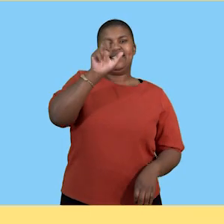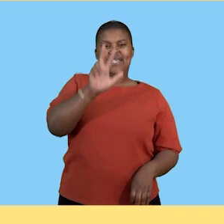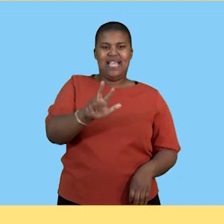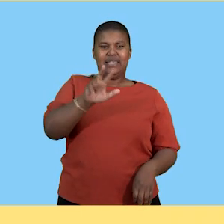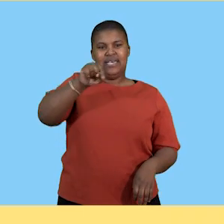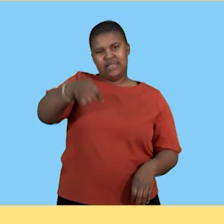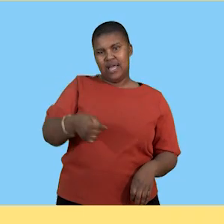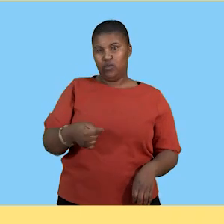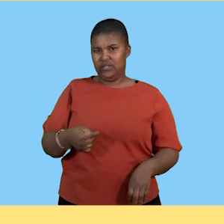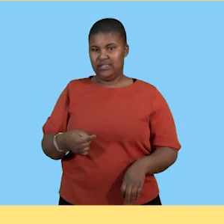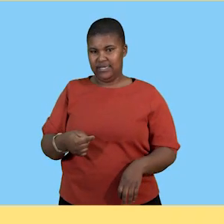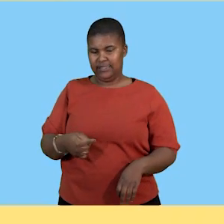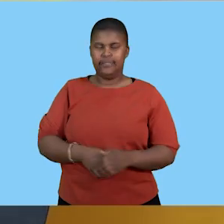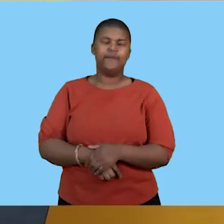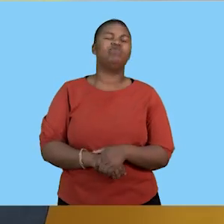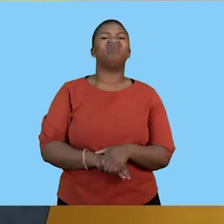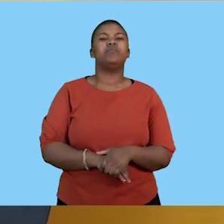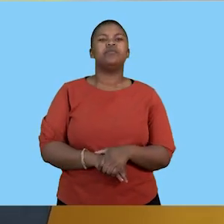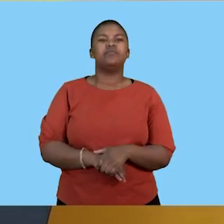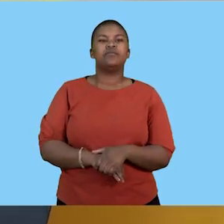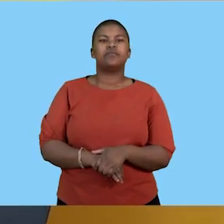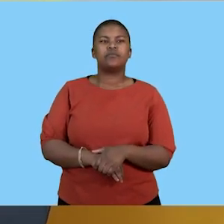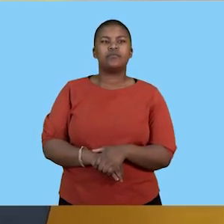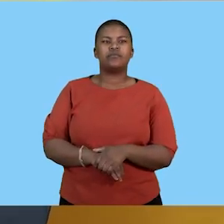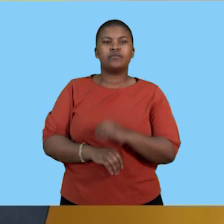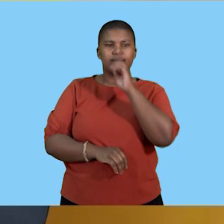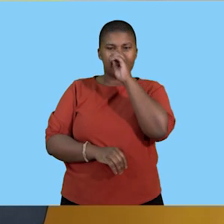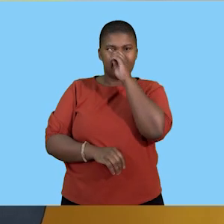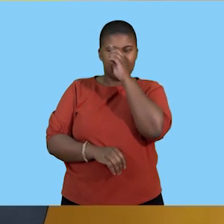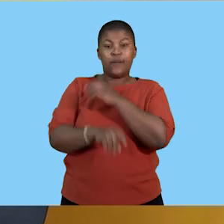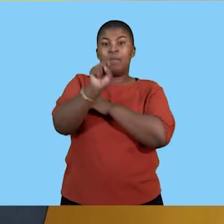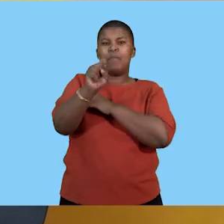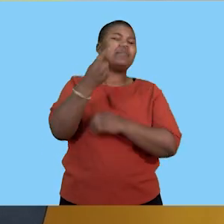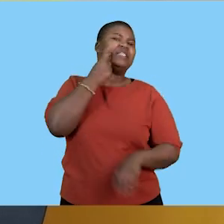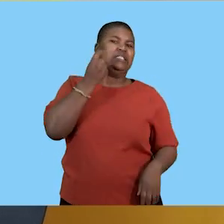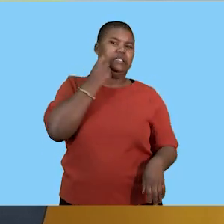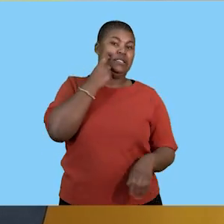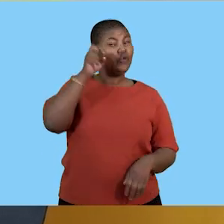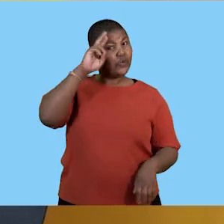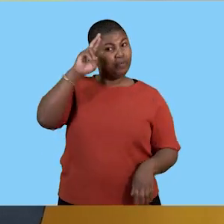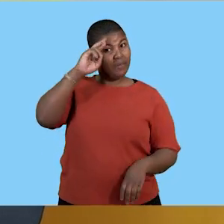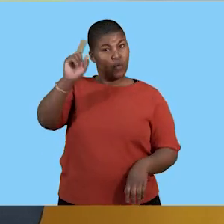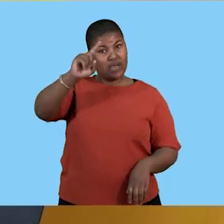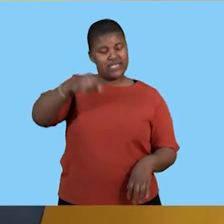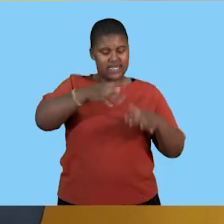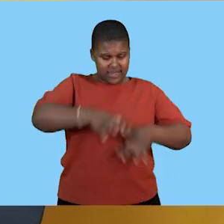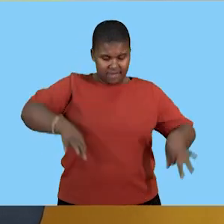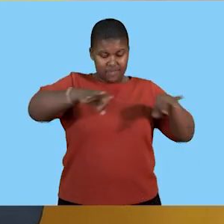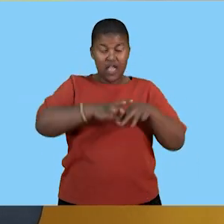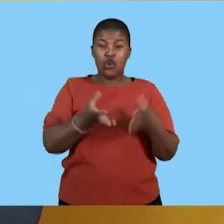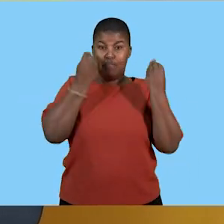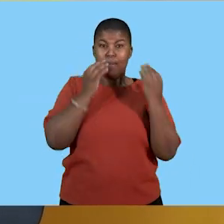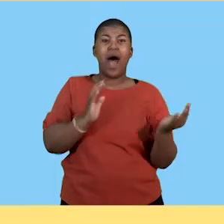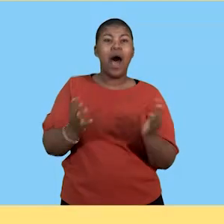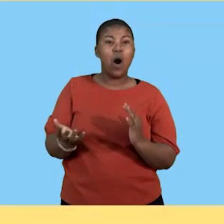161,500. That becomes the carrying value at the beginning of the year. So this part, therefore, is easy. Remember, to get carrying